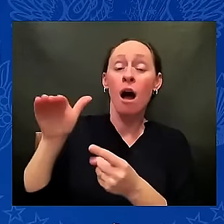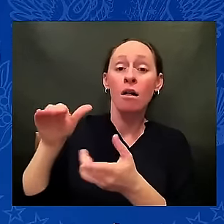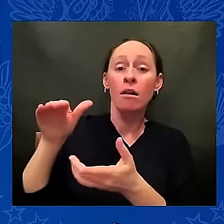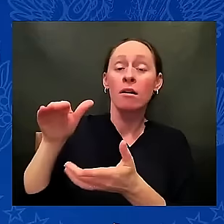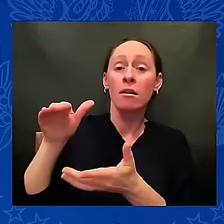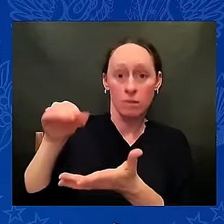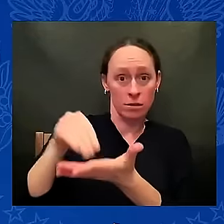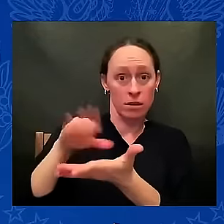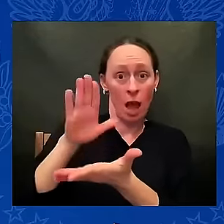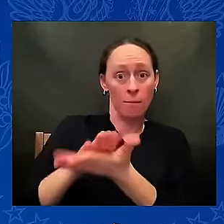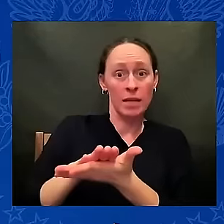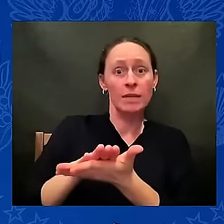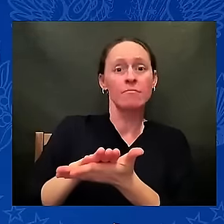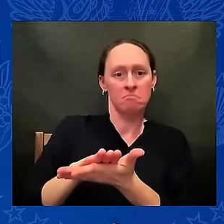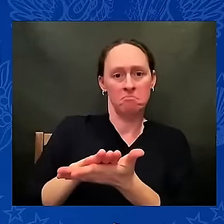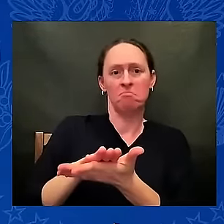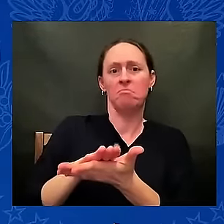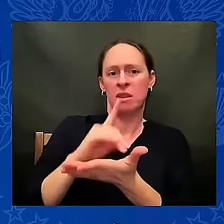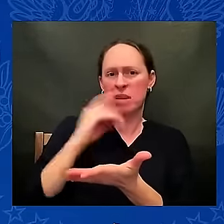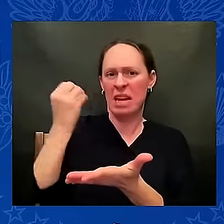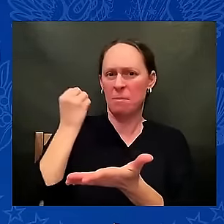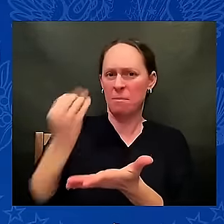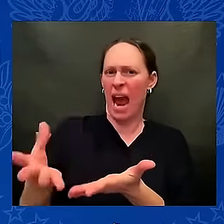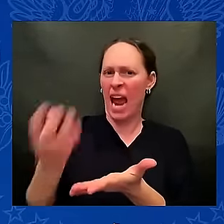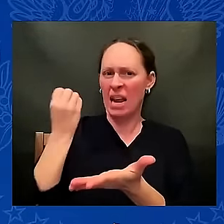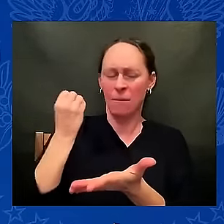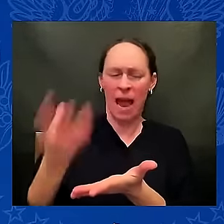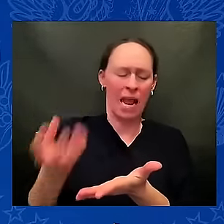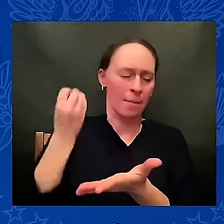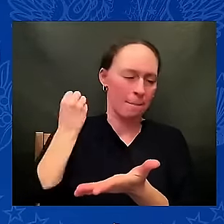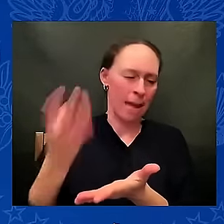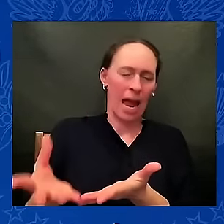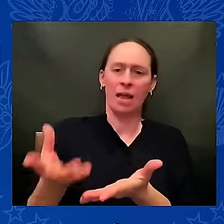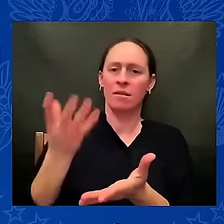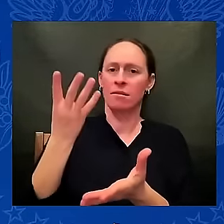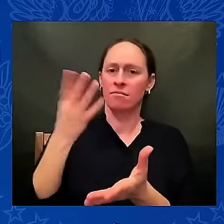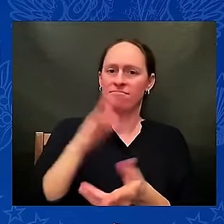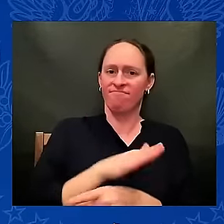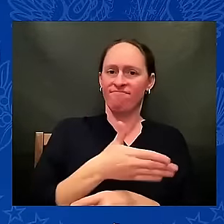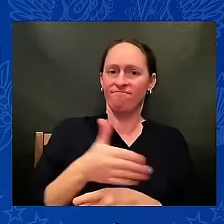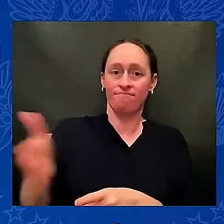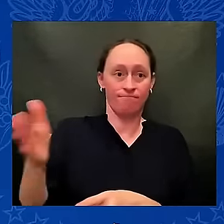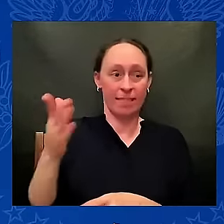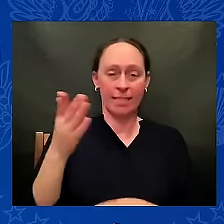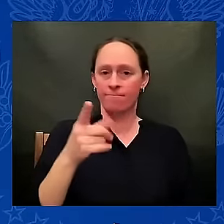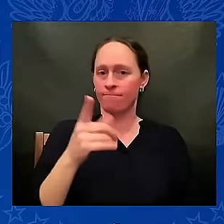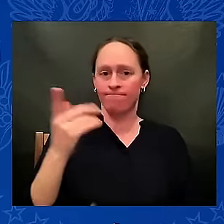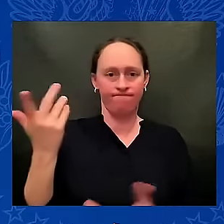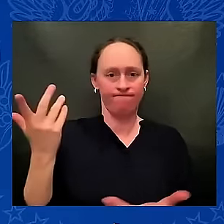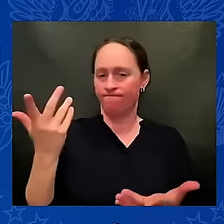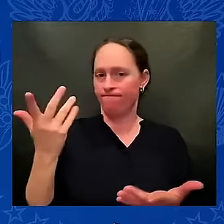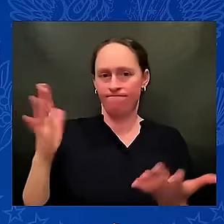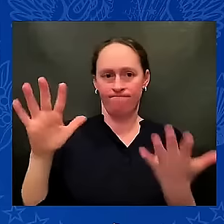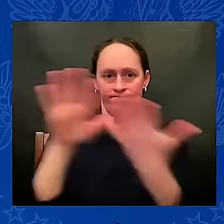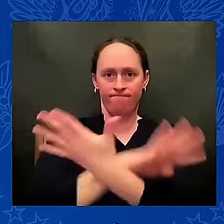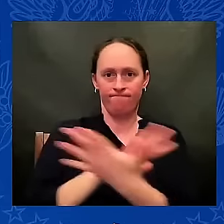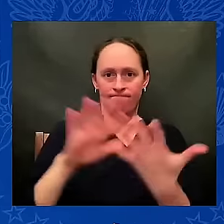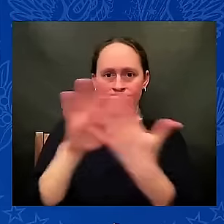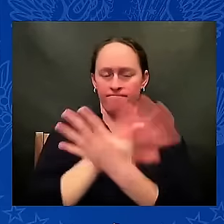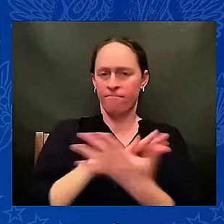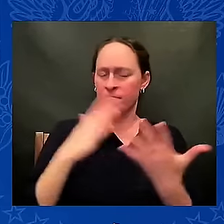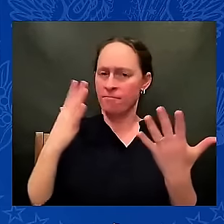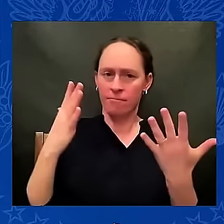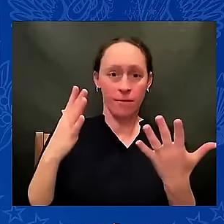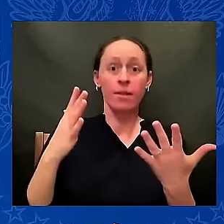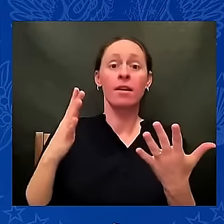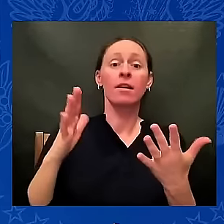language, lost trust. It's horribly, horribly wrong. It's a sin on our soul. I'd